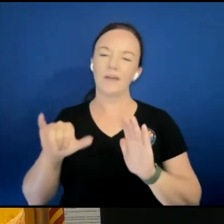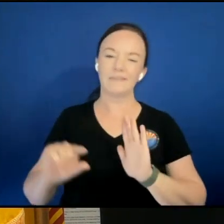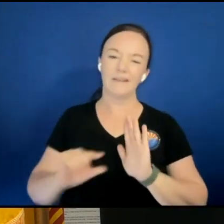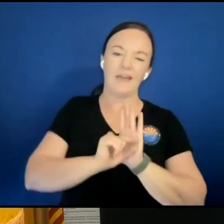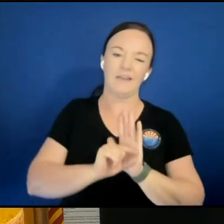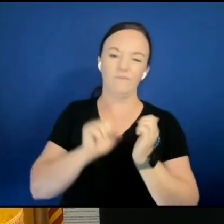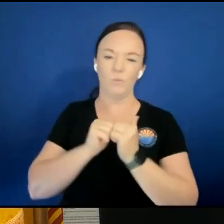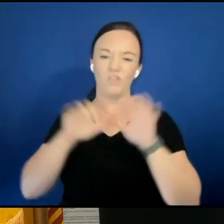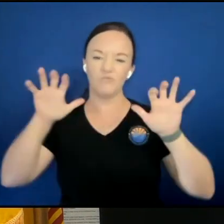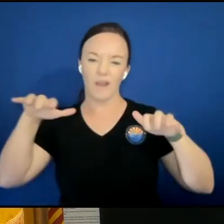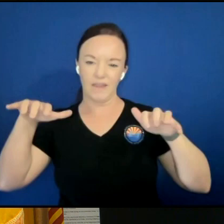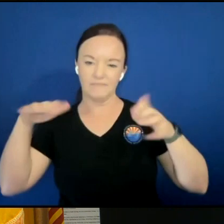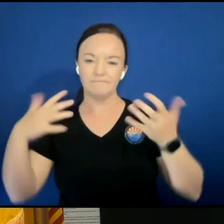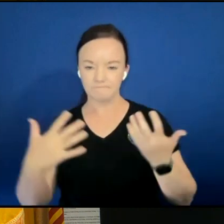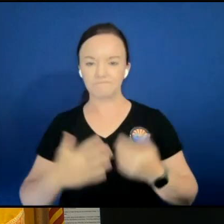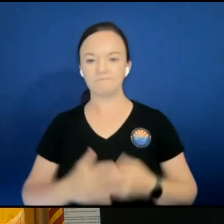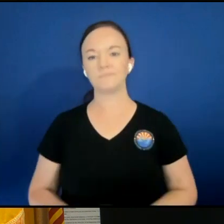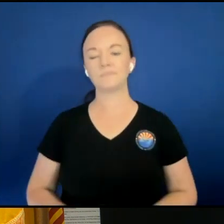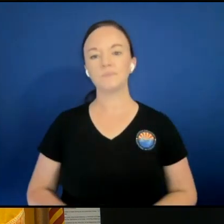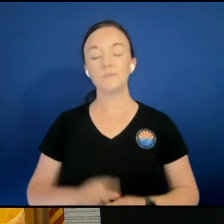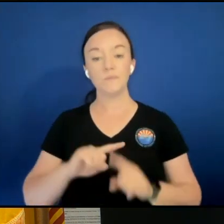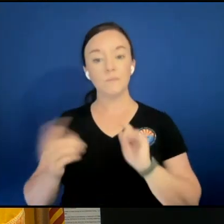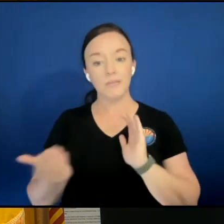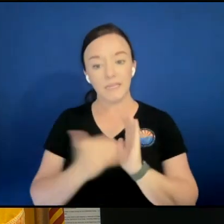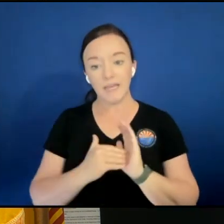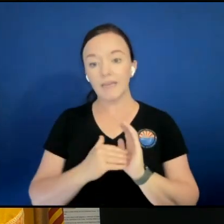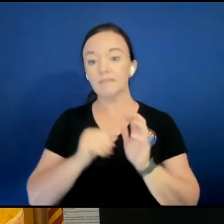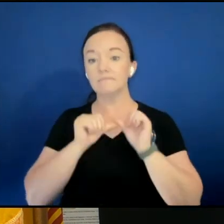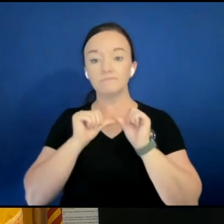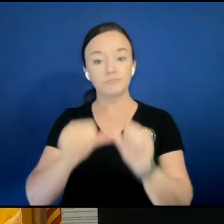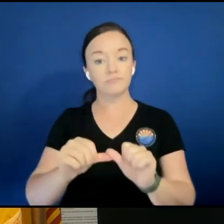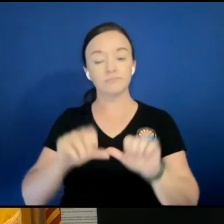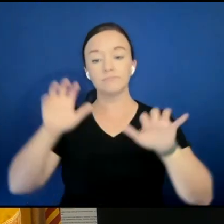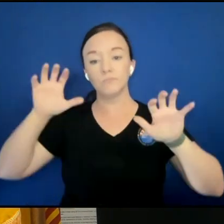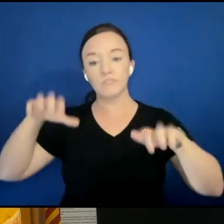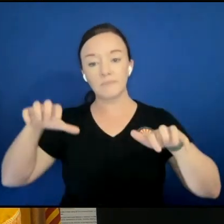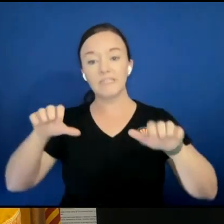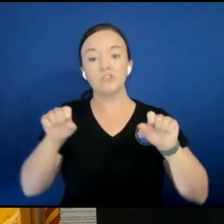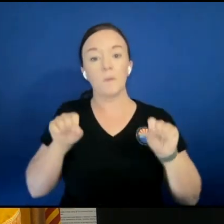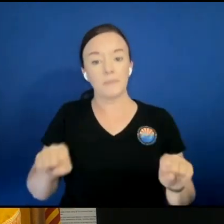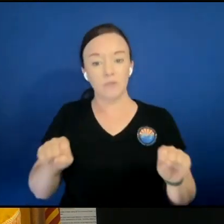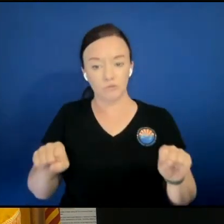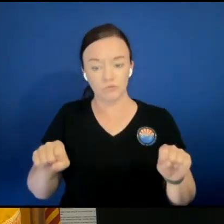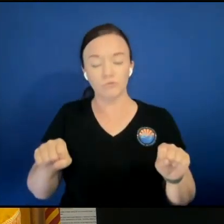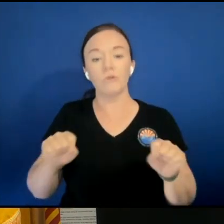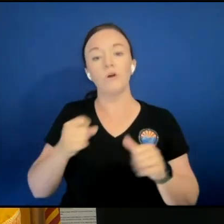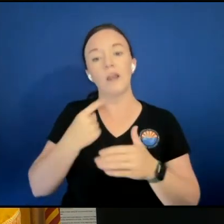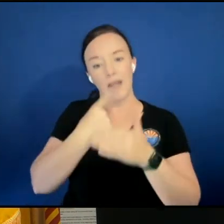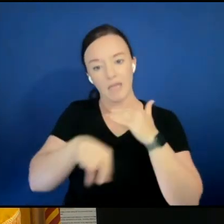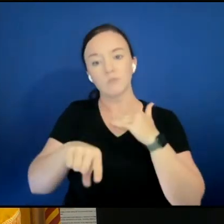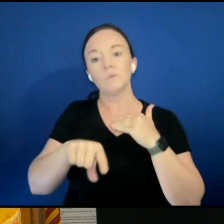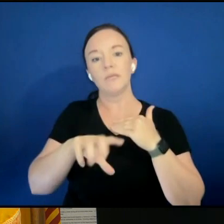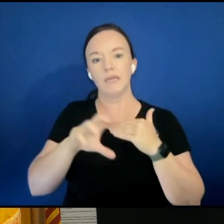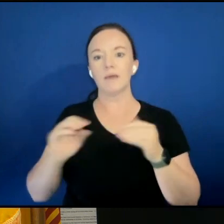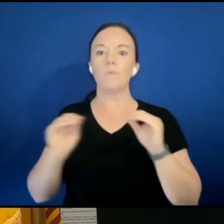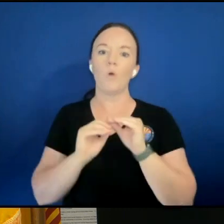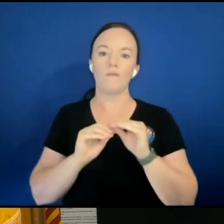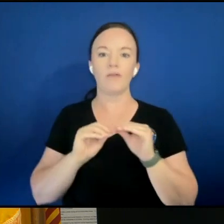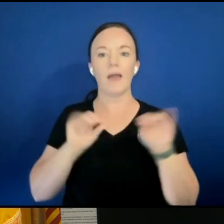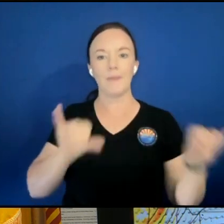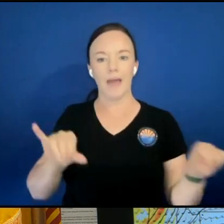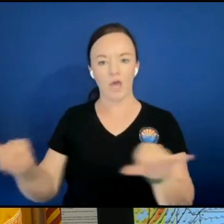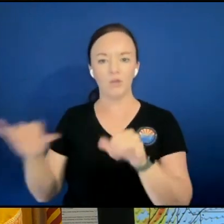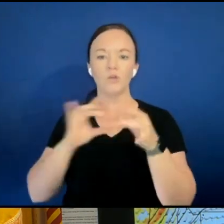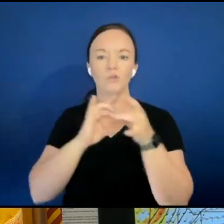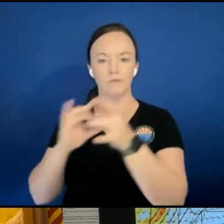again, keeping those precipitation chances up as we head into next week and set up more of this monsoon pattern. So if we go to the